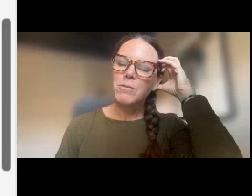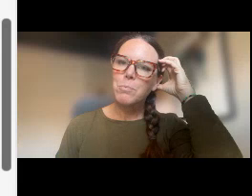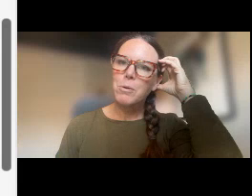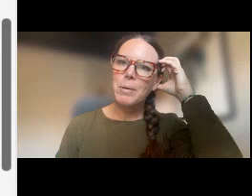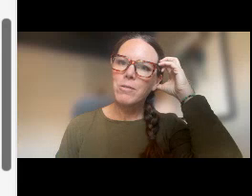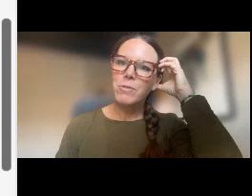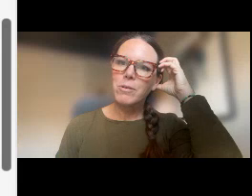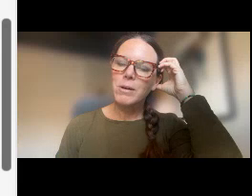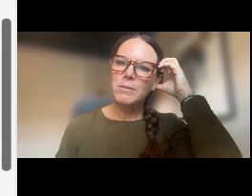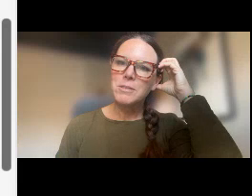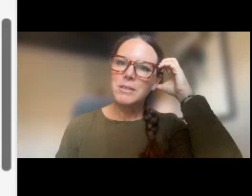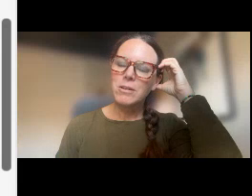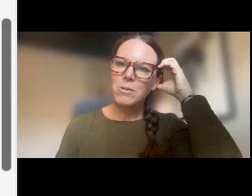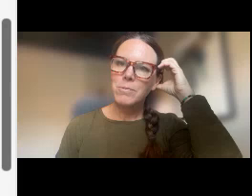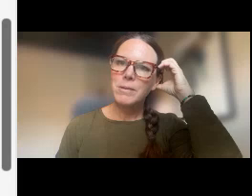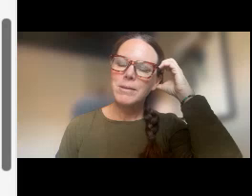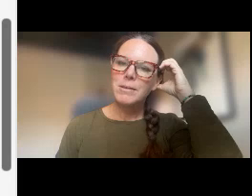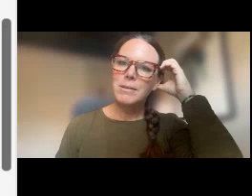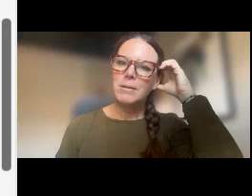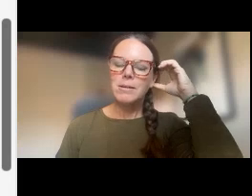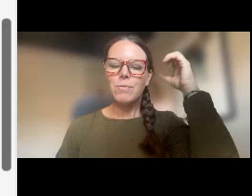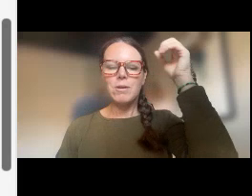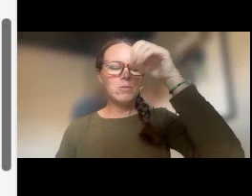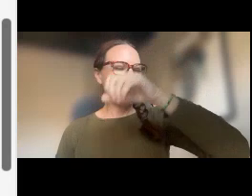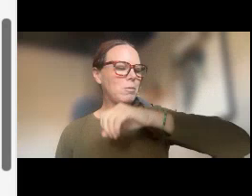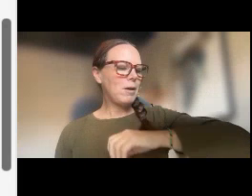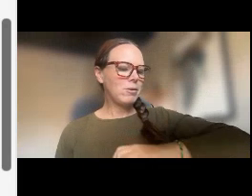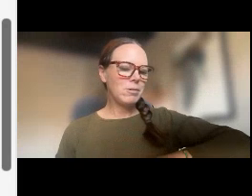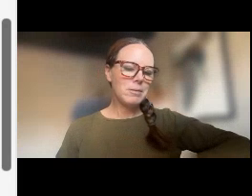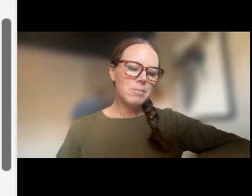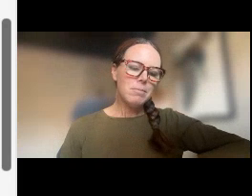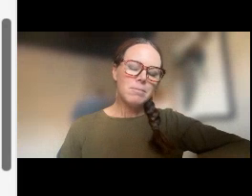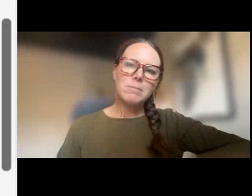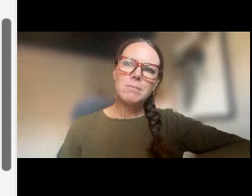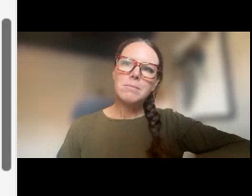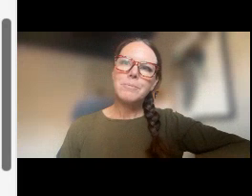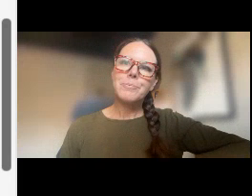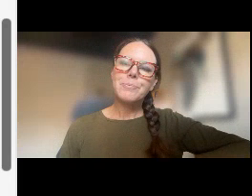do to kind of prepare for the what if scenario? If there's bad weather?